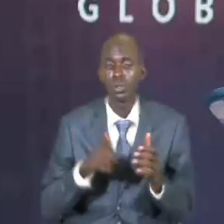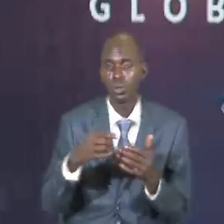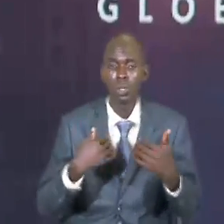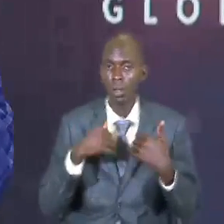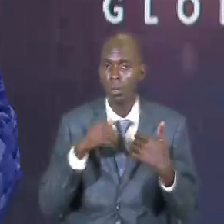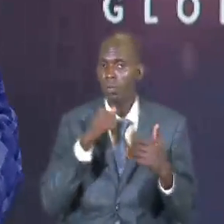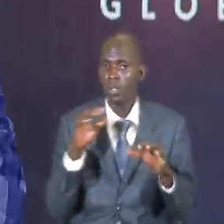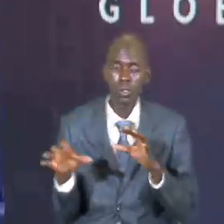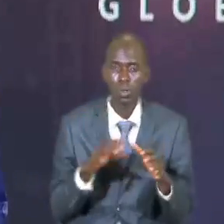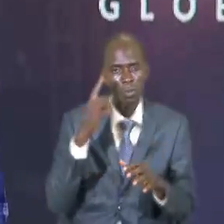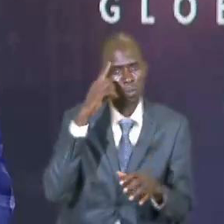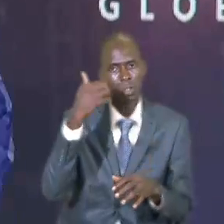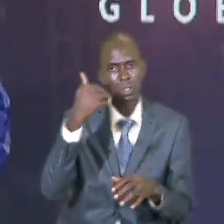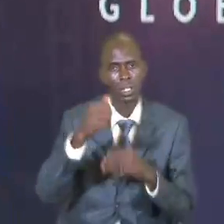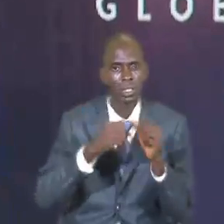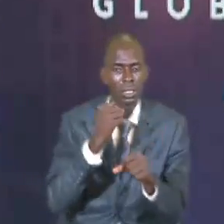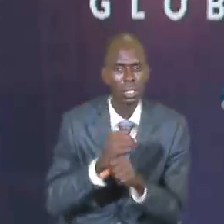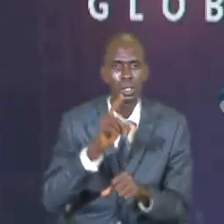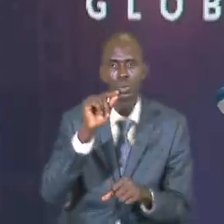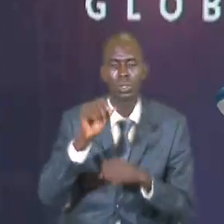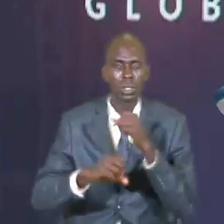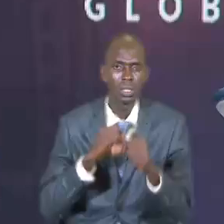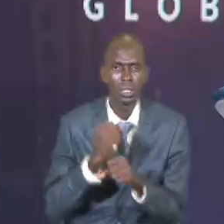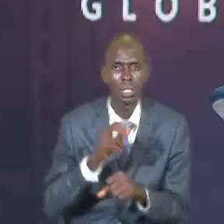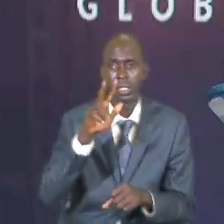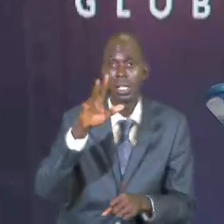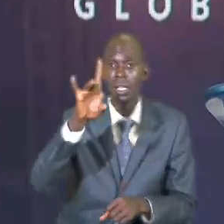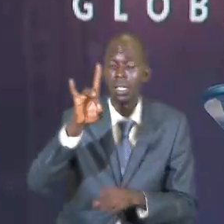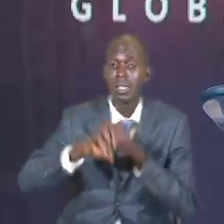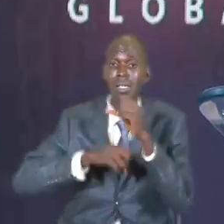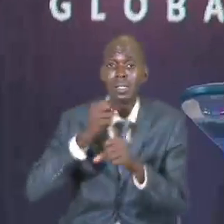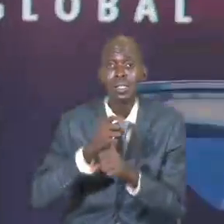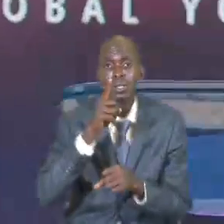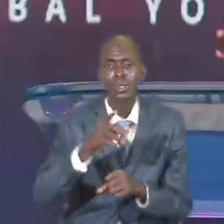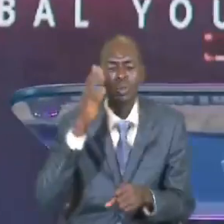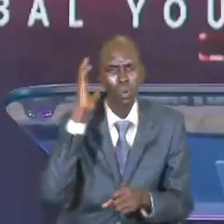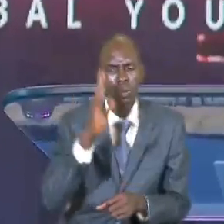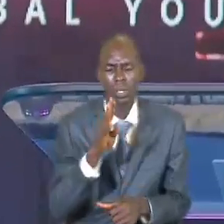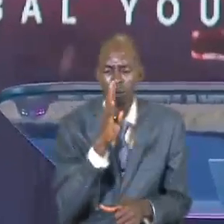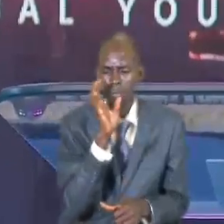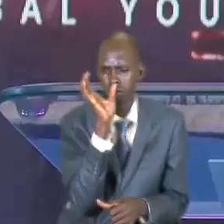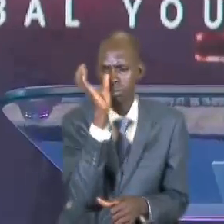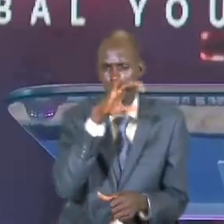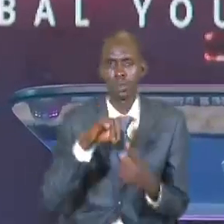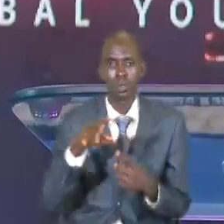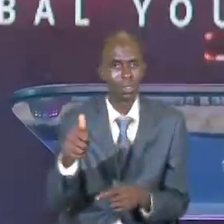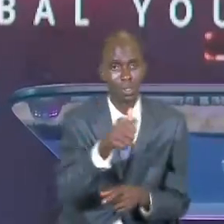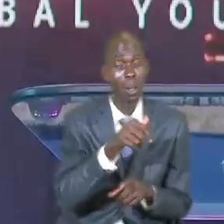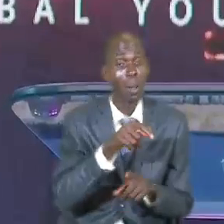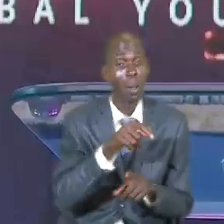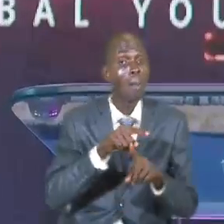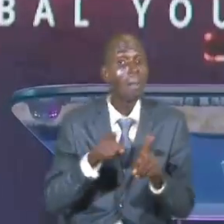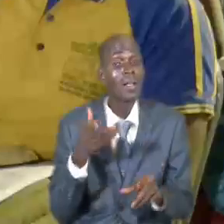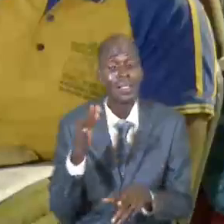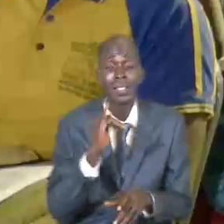20 years, for 38 years, you'll be strange to yourself. But there's nothing strange. Jesus will back